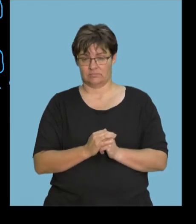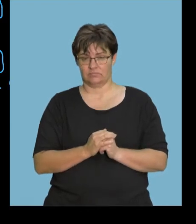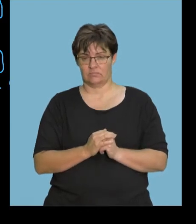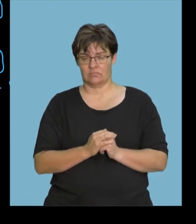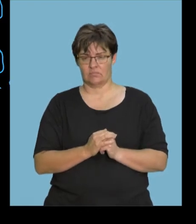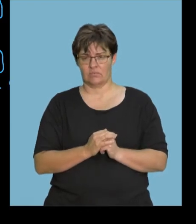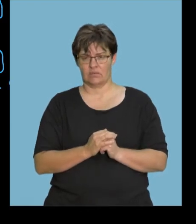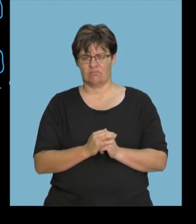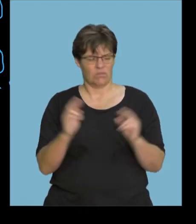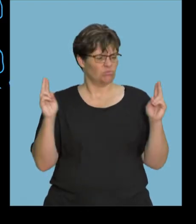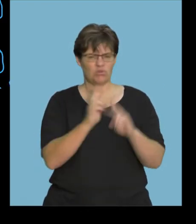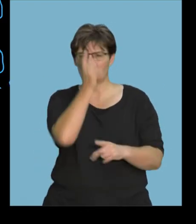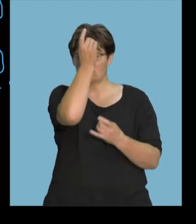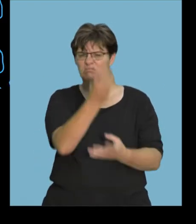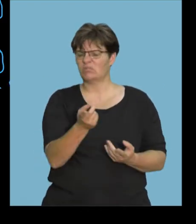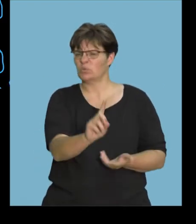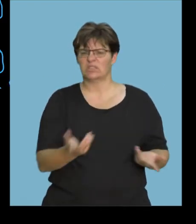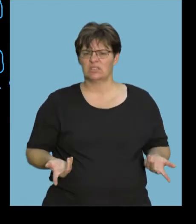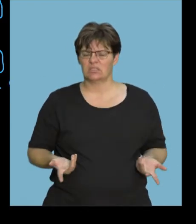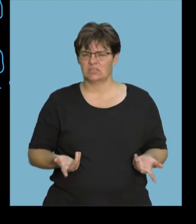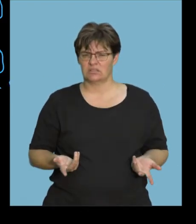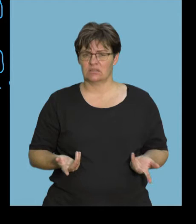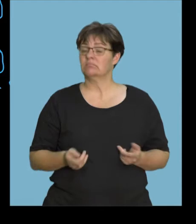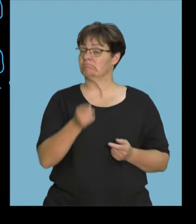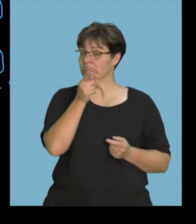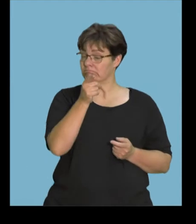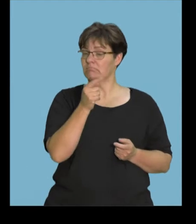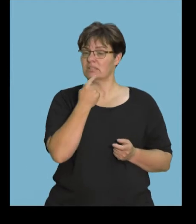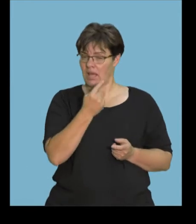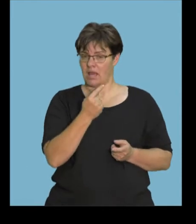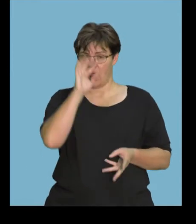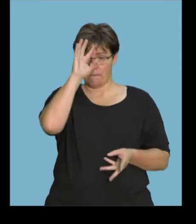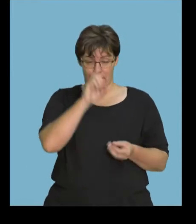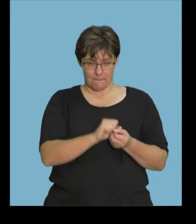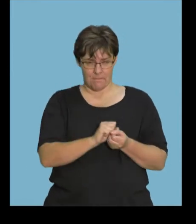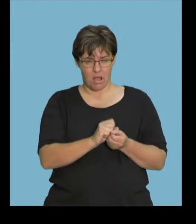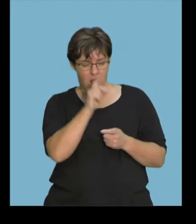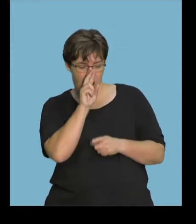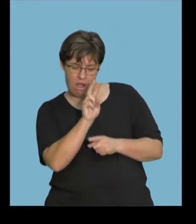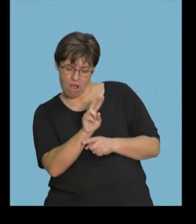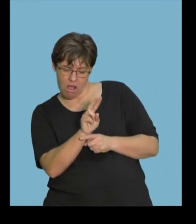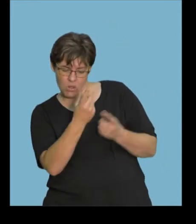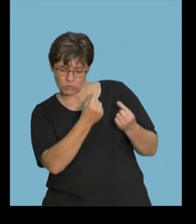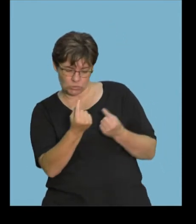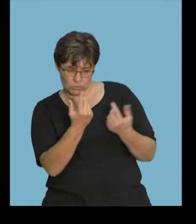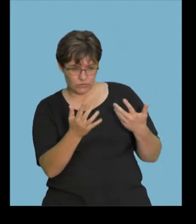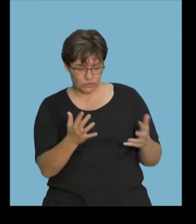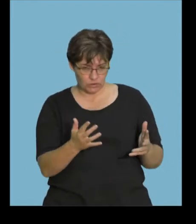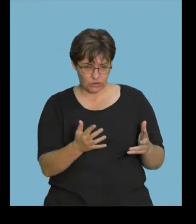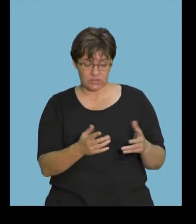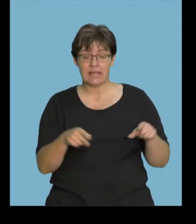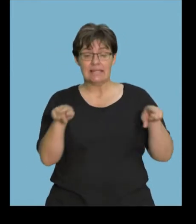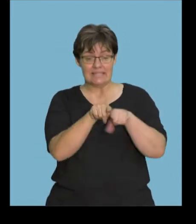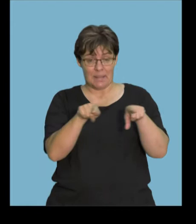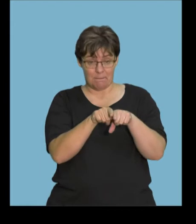right? Now, in a nutshell, what are we saying? What are we saying? We are saying that in conclusion, after all's been said and